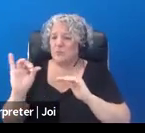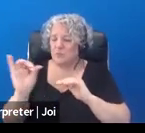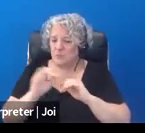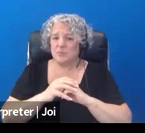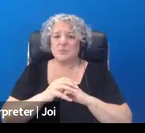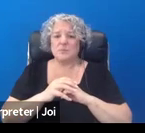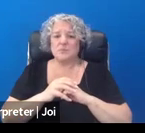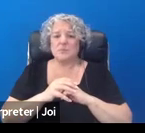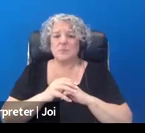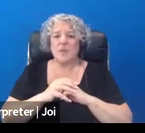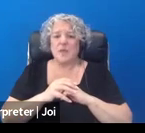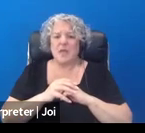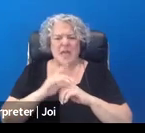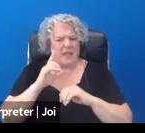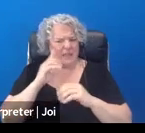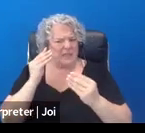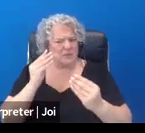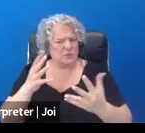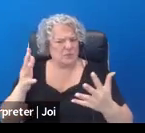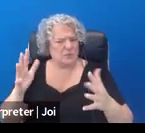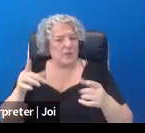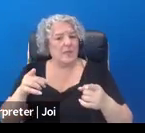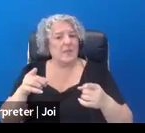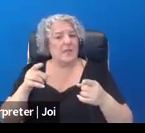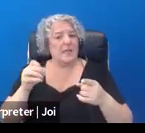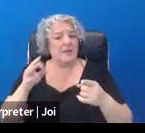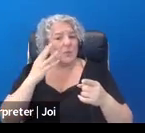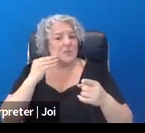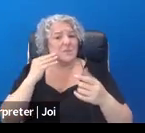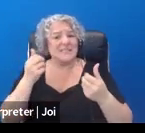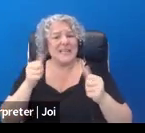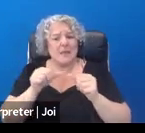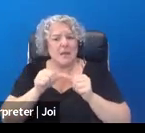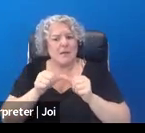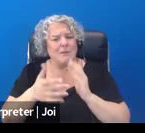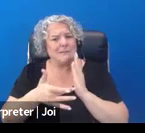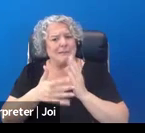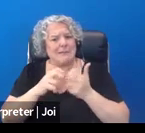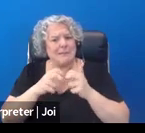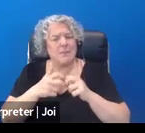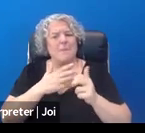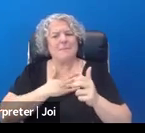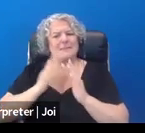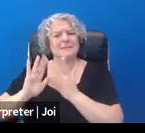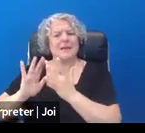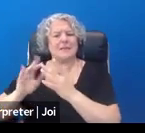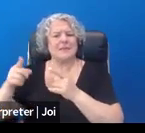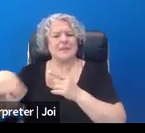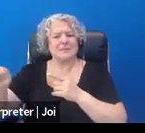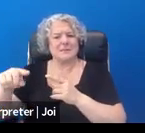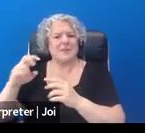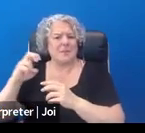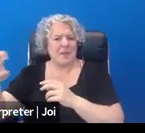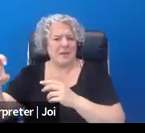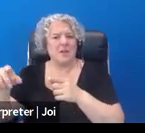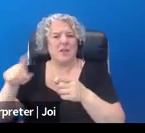possible. And I mentioned something similar, but if you're experiencing any ongoing technical issues, please reach out. But please note we